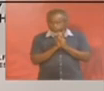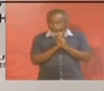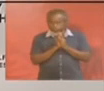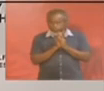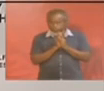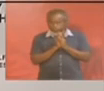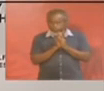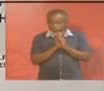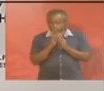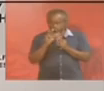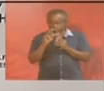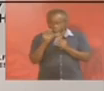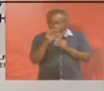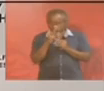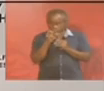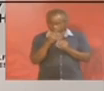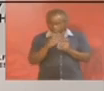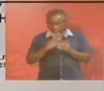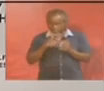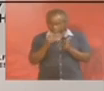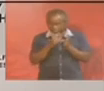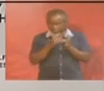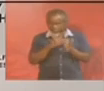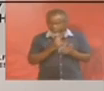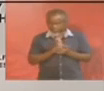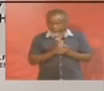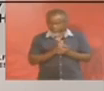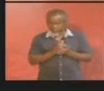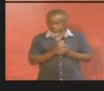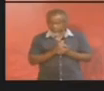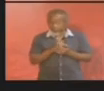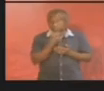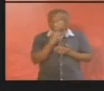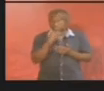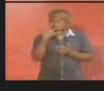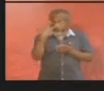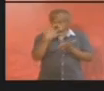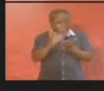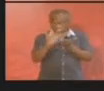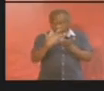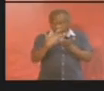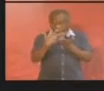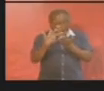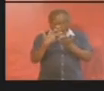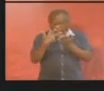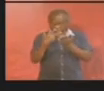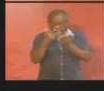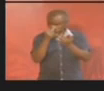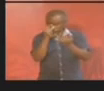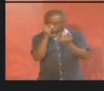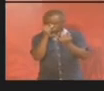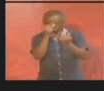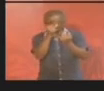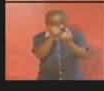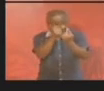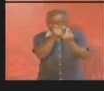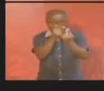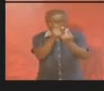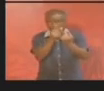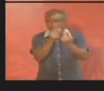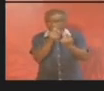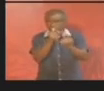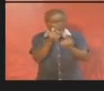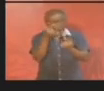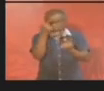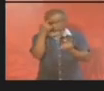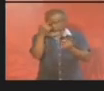Second question. Measures, a 3-week target has been set. The adjustments, that's the in-house dining, the closure